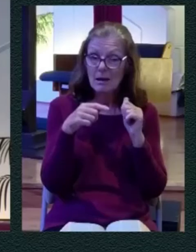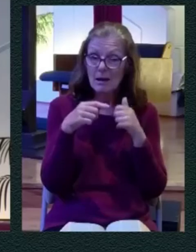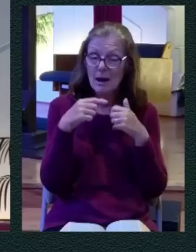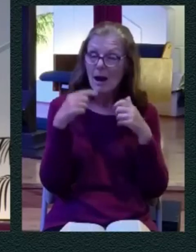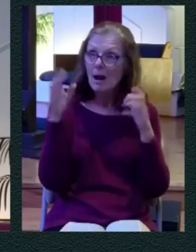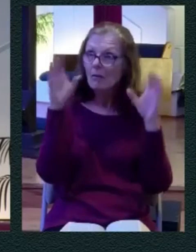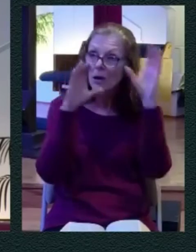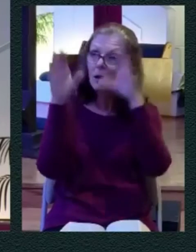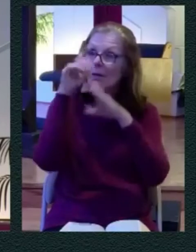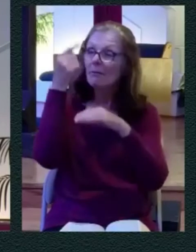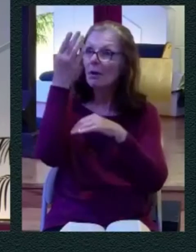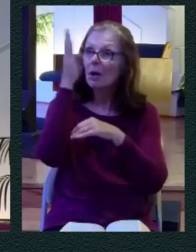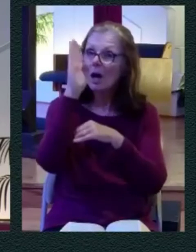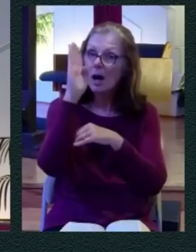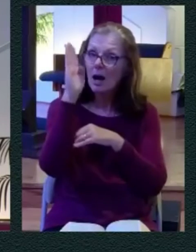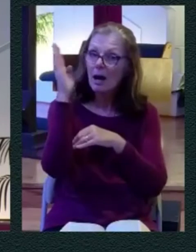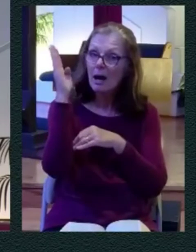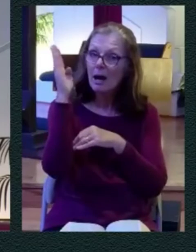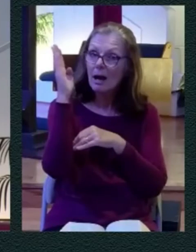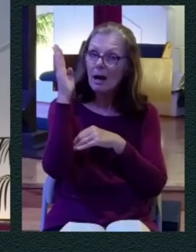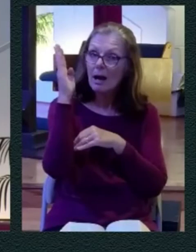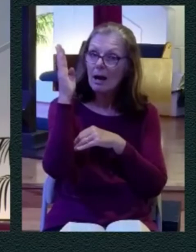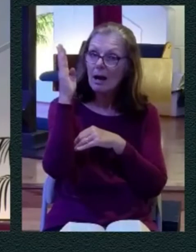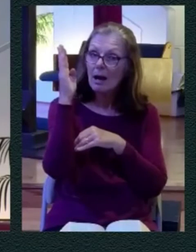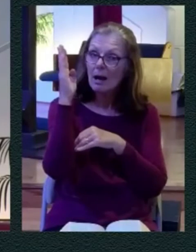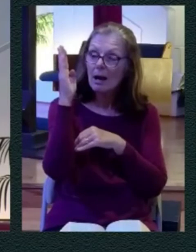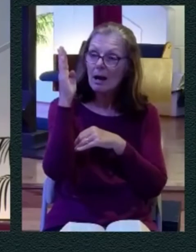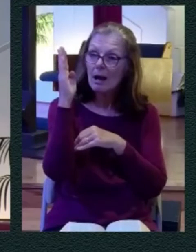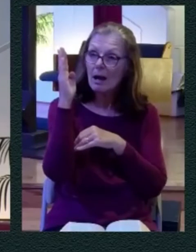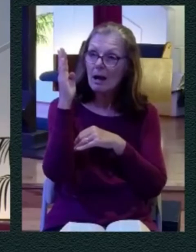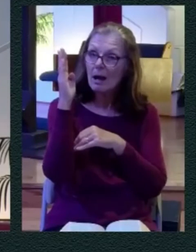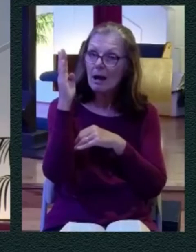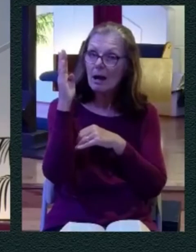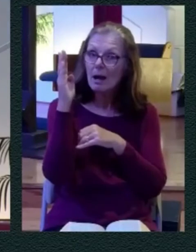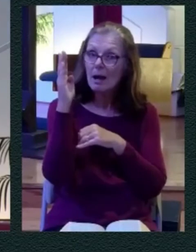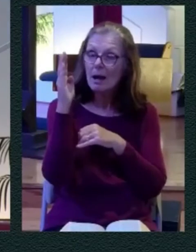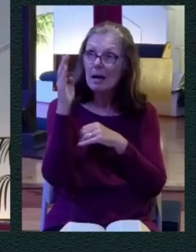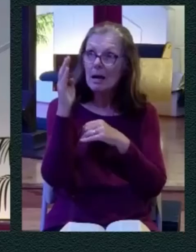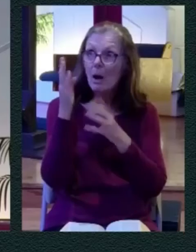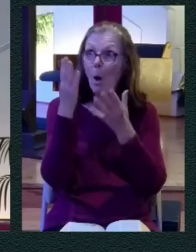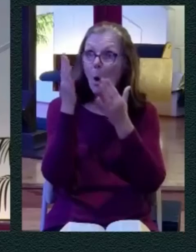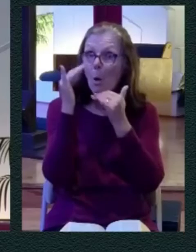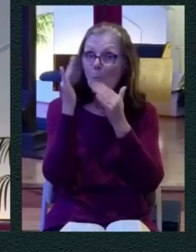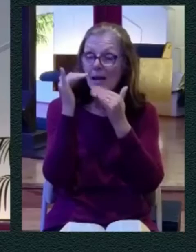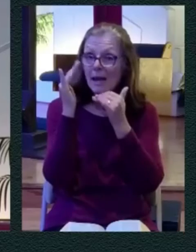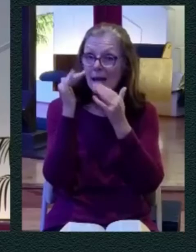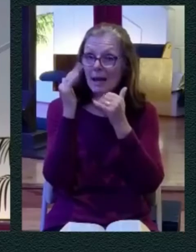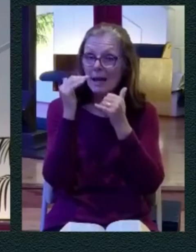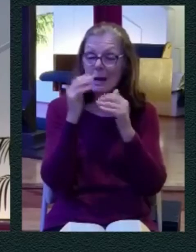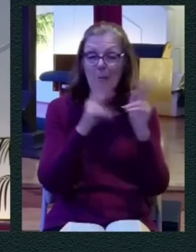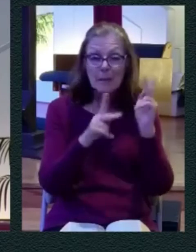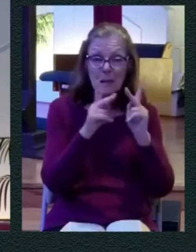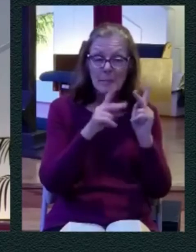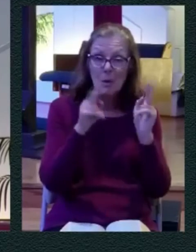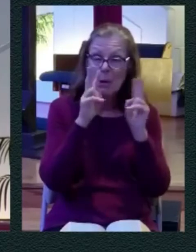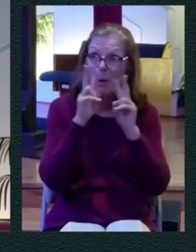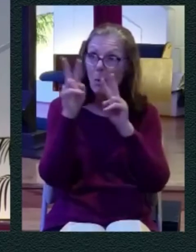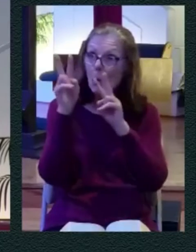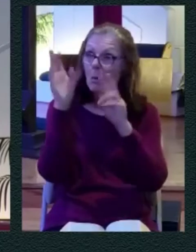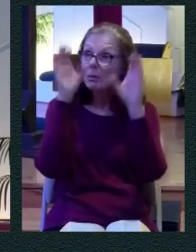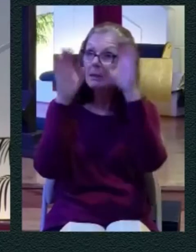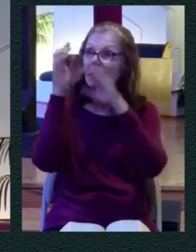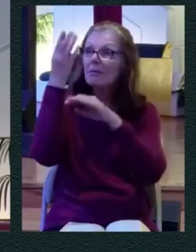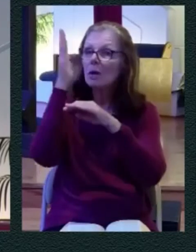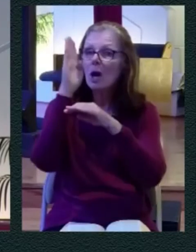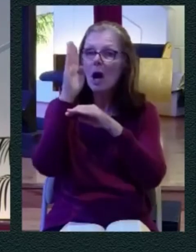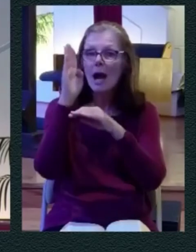in order to turn His children's hearts in the right direction.